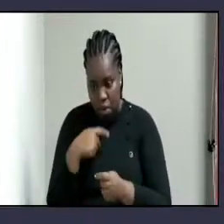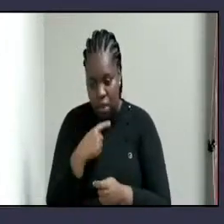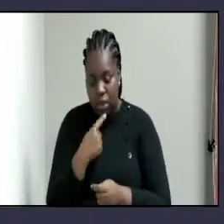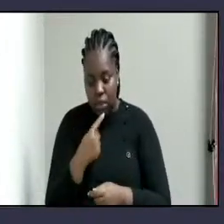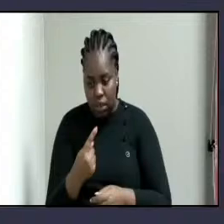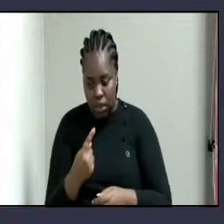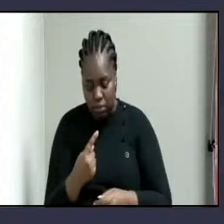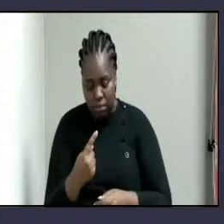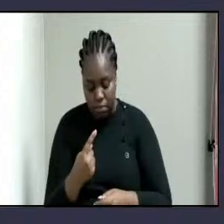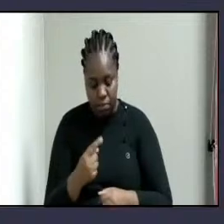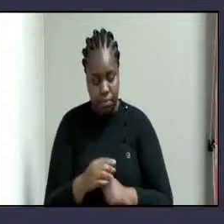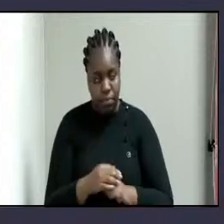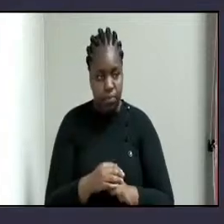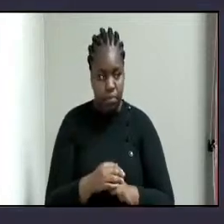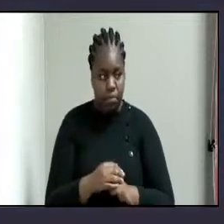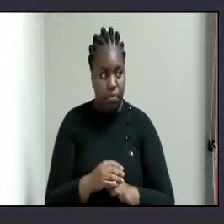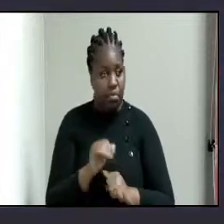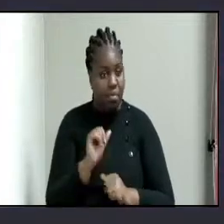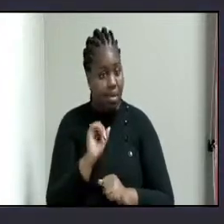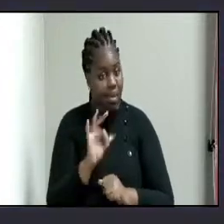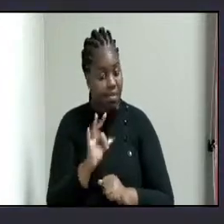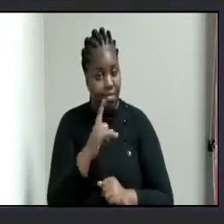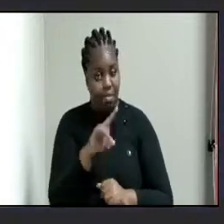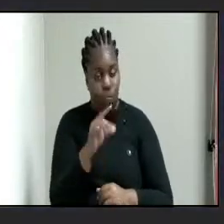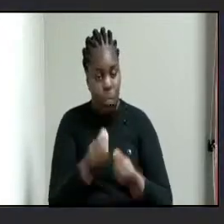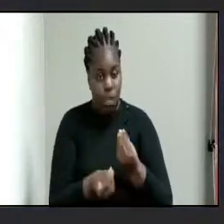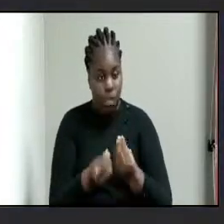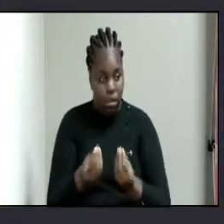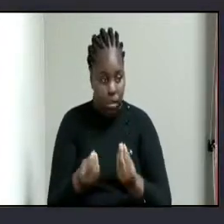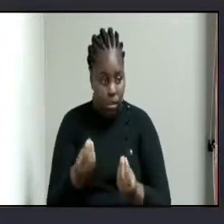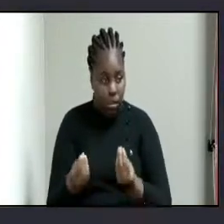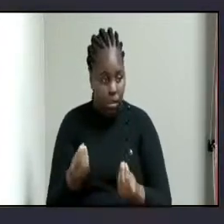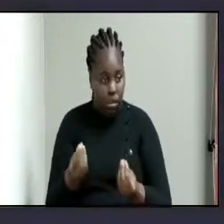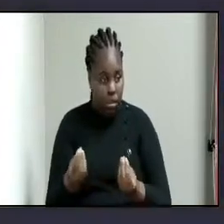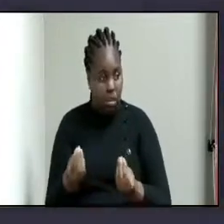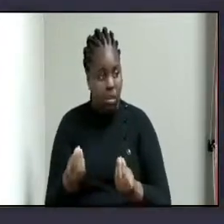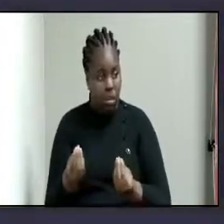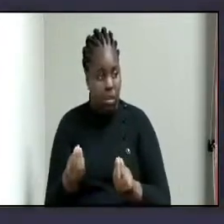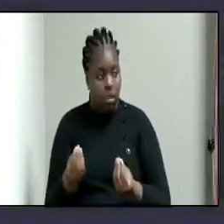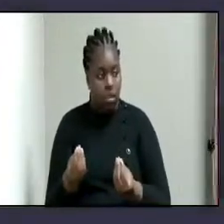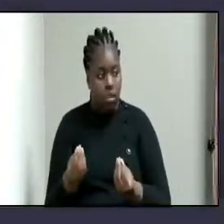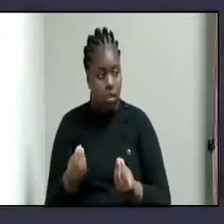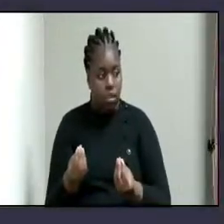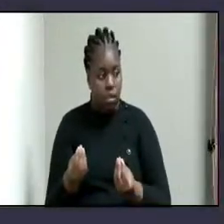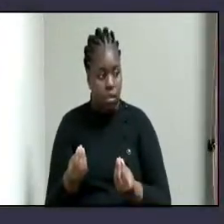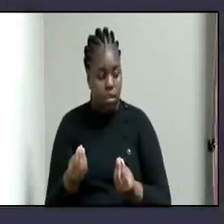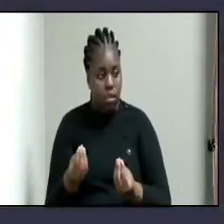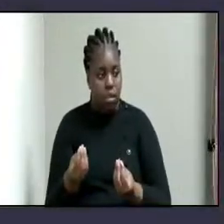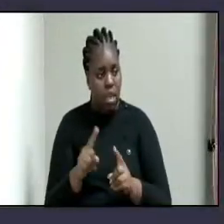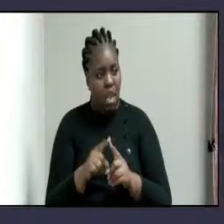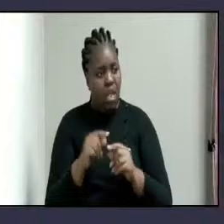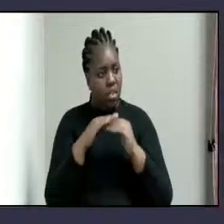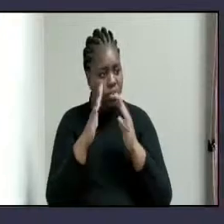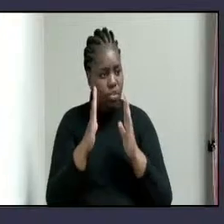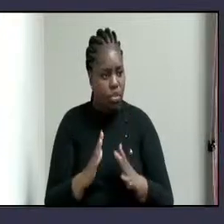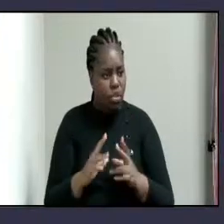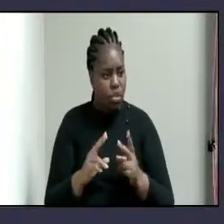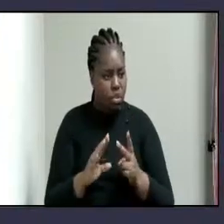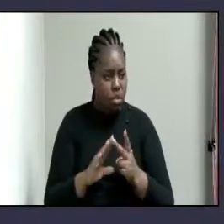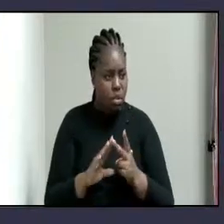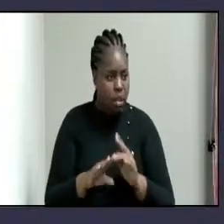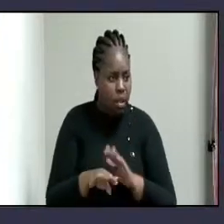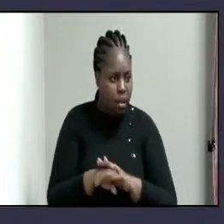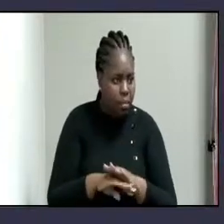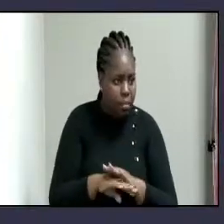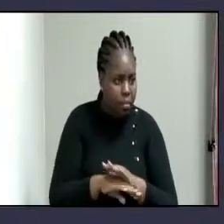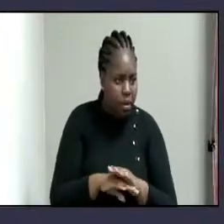that, when it comes to children, perhaps the standard of scrutiny becomes very high, because just like shelter and basic nutrition